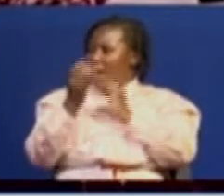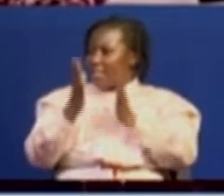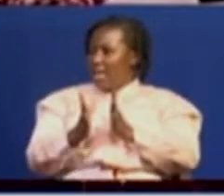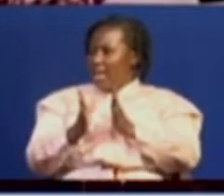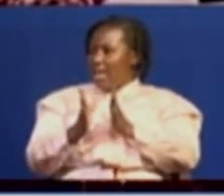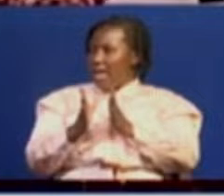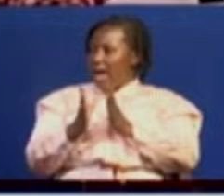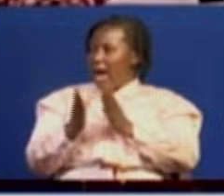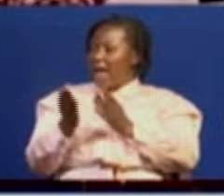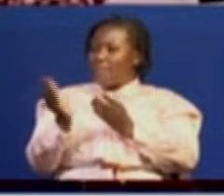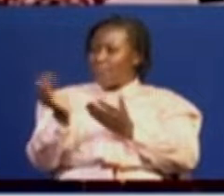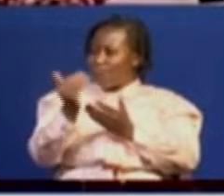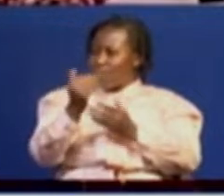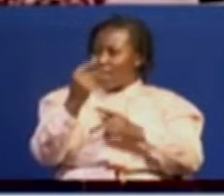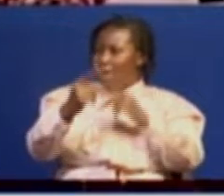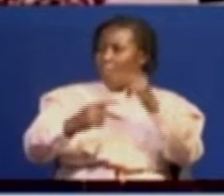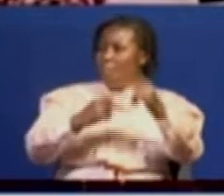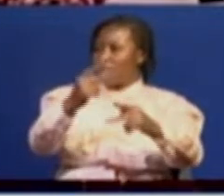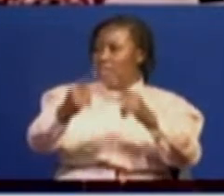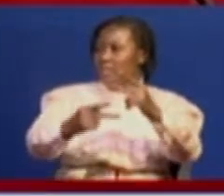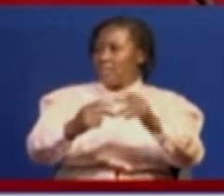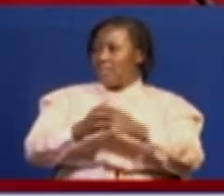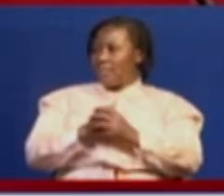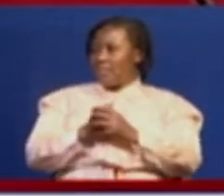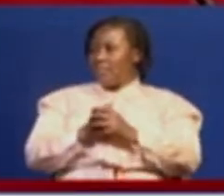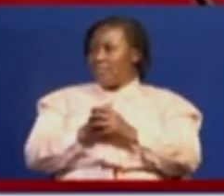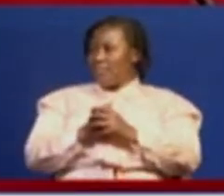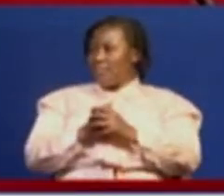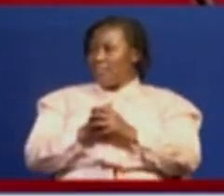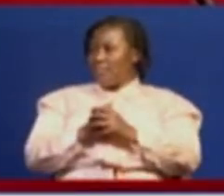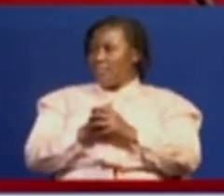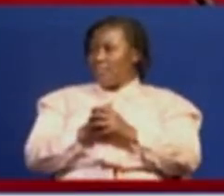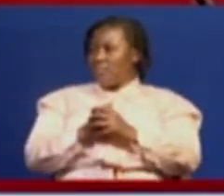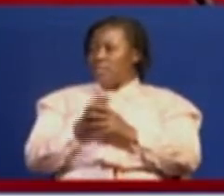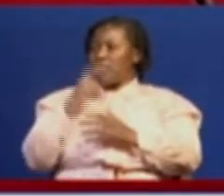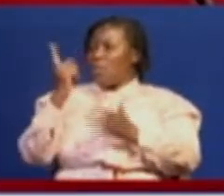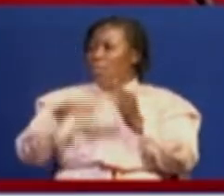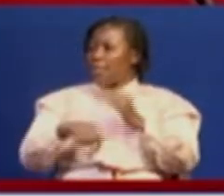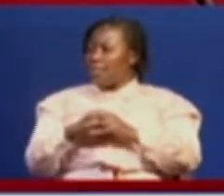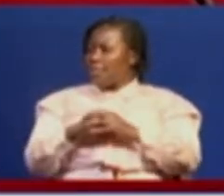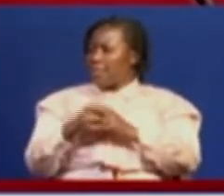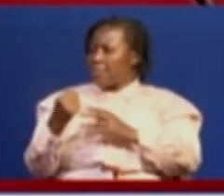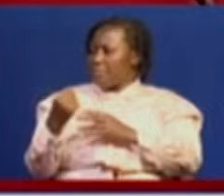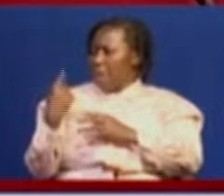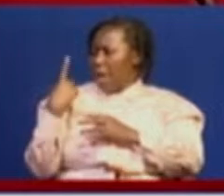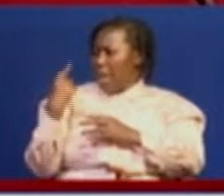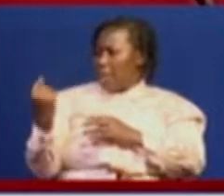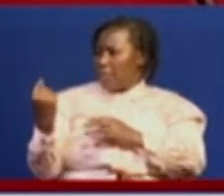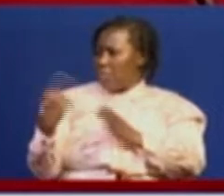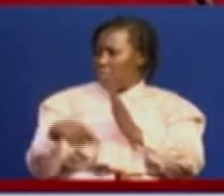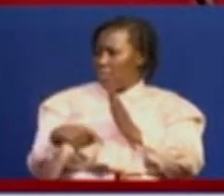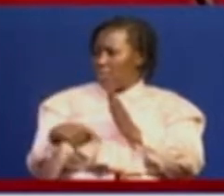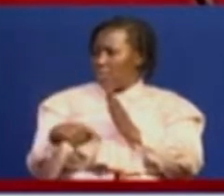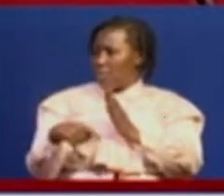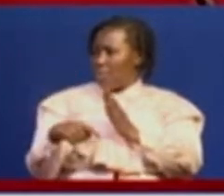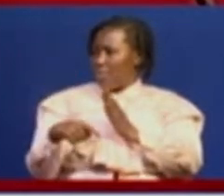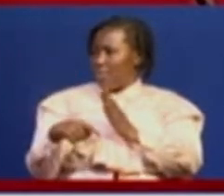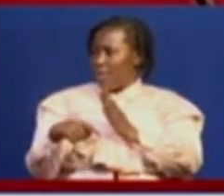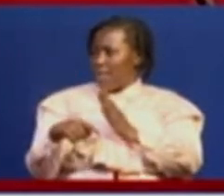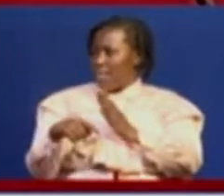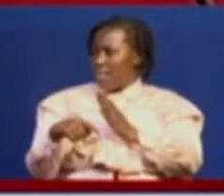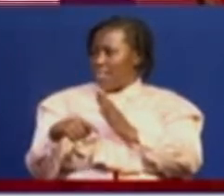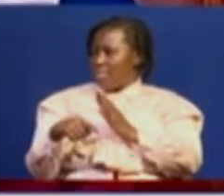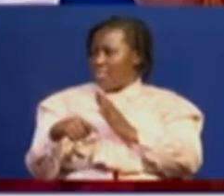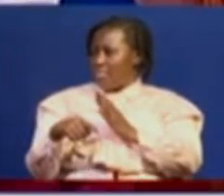County, and his recruitment is in the process. What did you say that he's currently? He